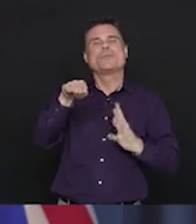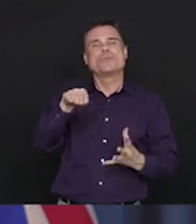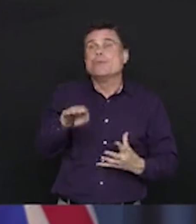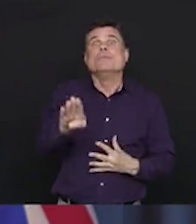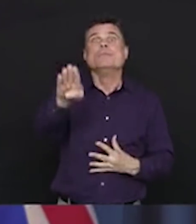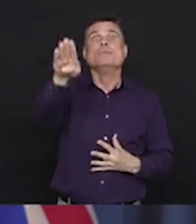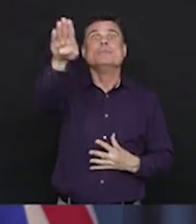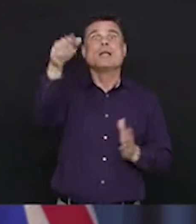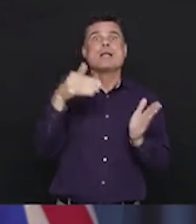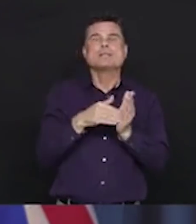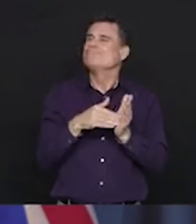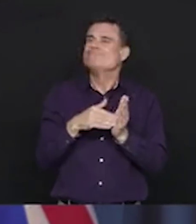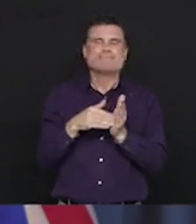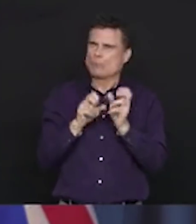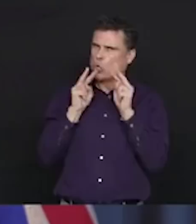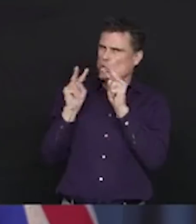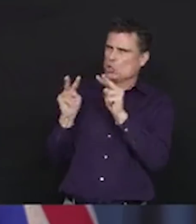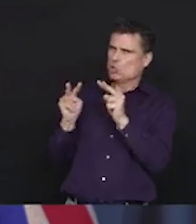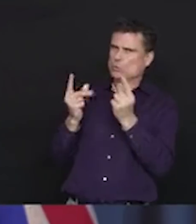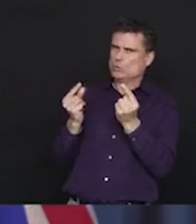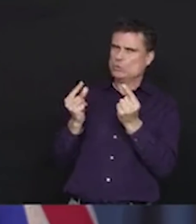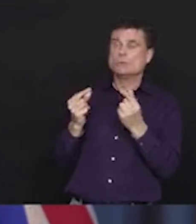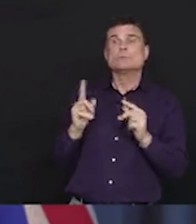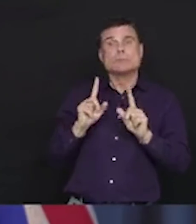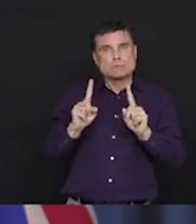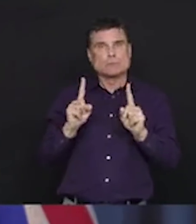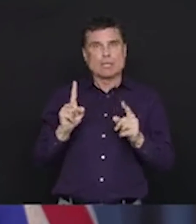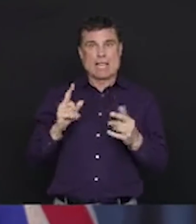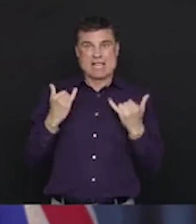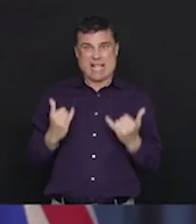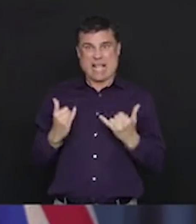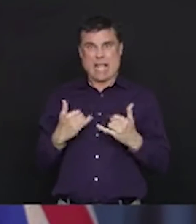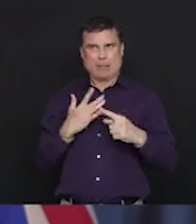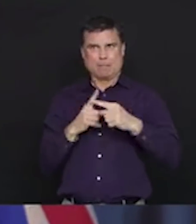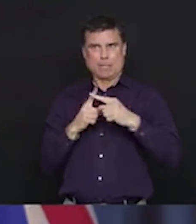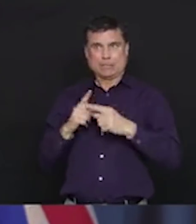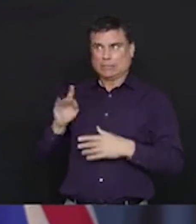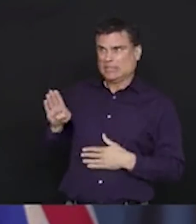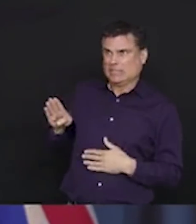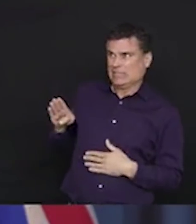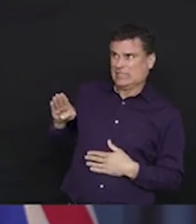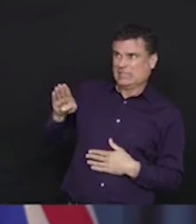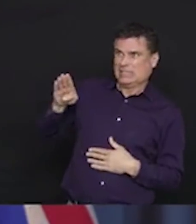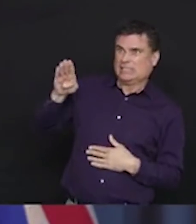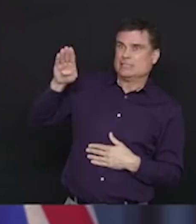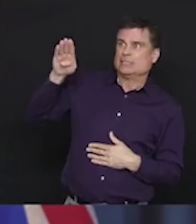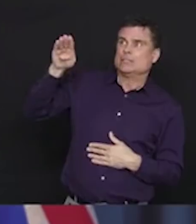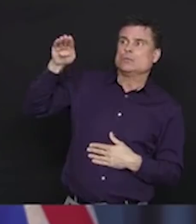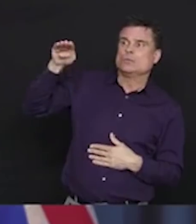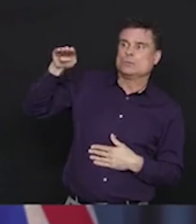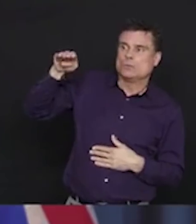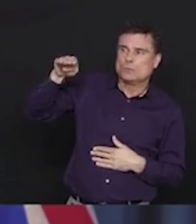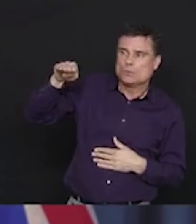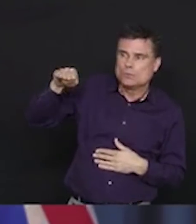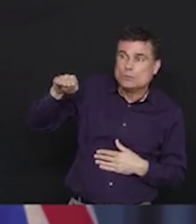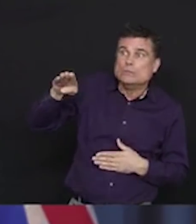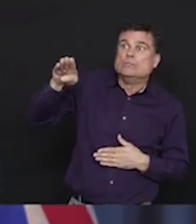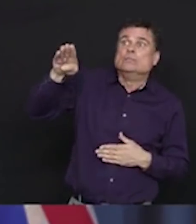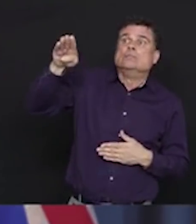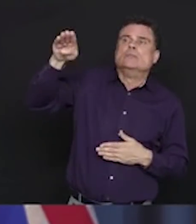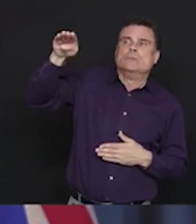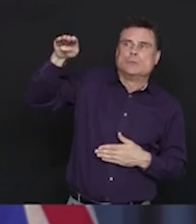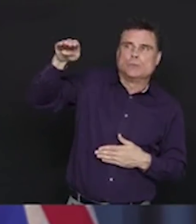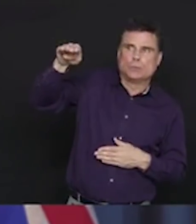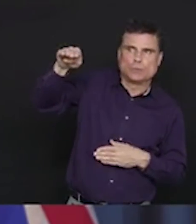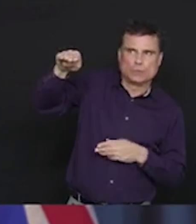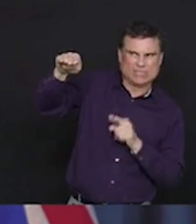need to hold the course right now. It's incredibly important that all of these distancing measures that we're doing to build those firewalls